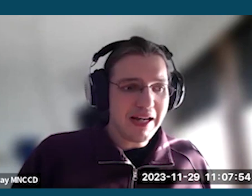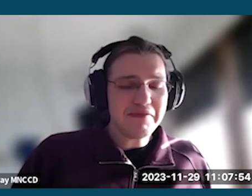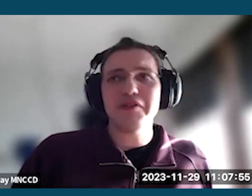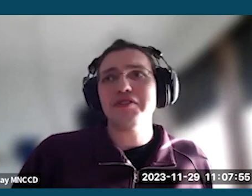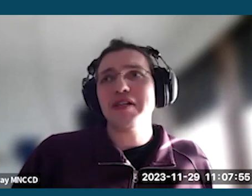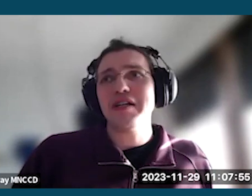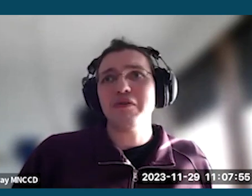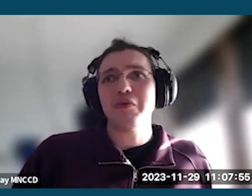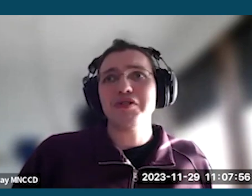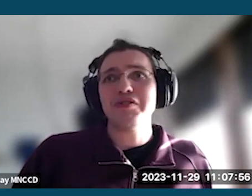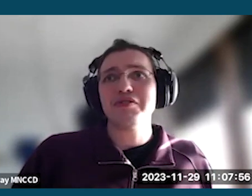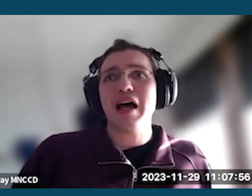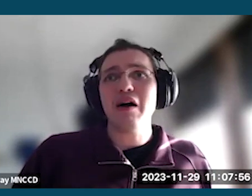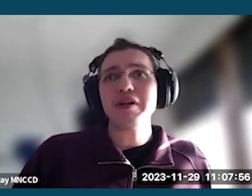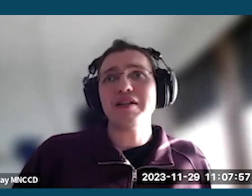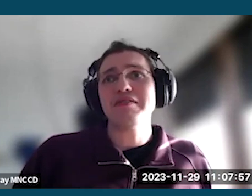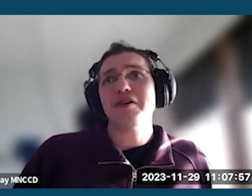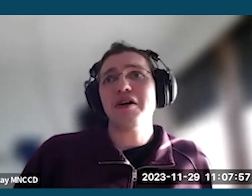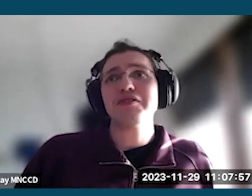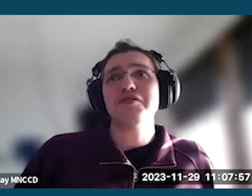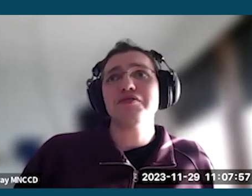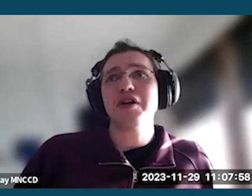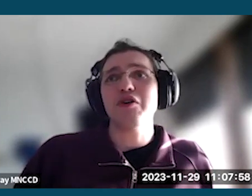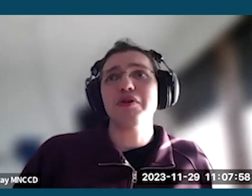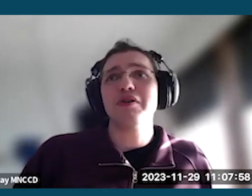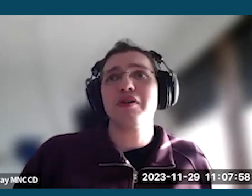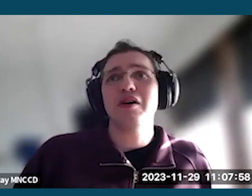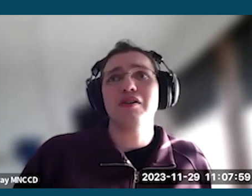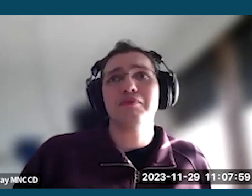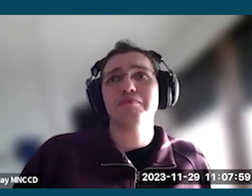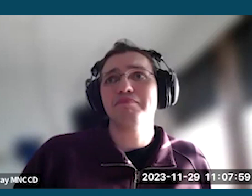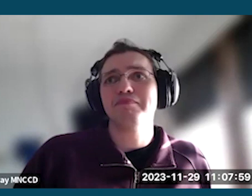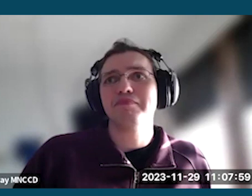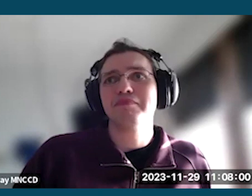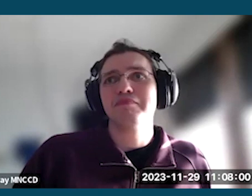we have here today, which is how can doctors help